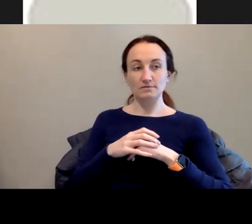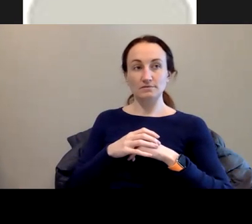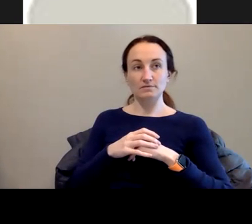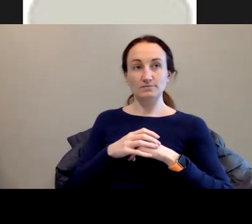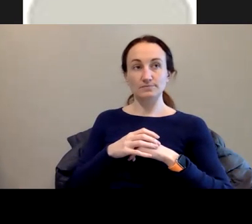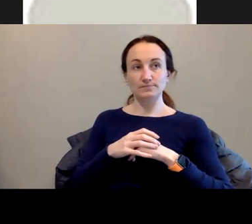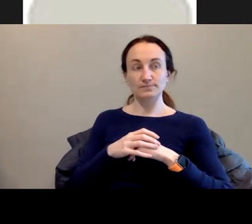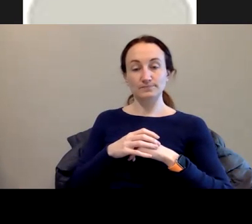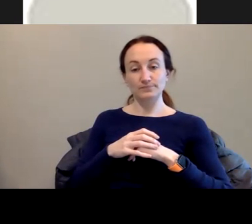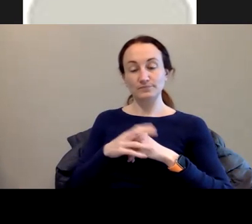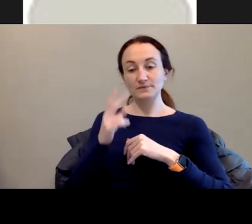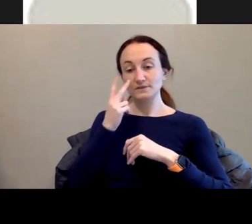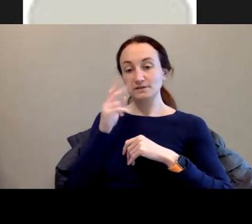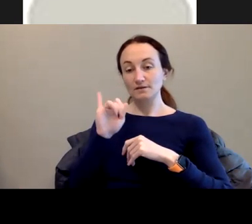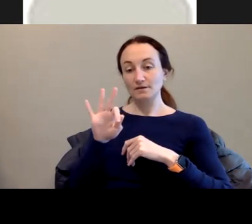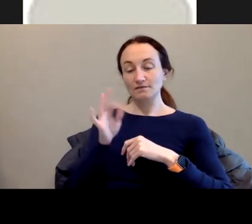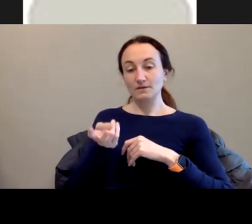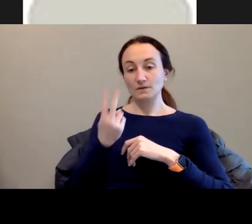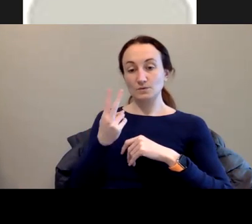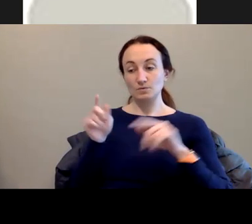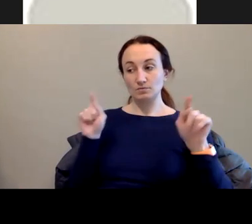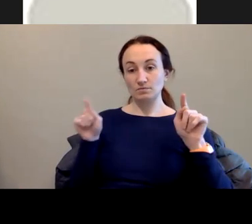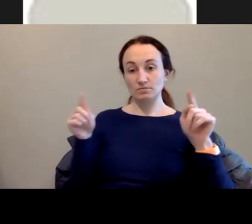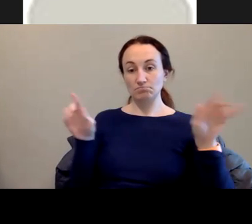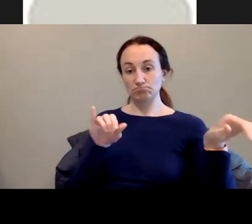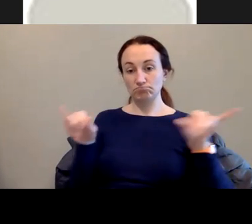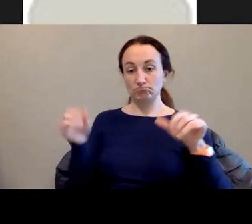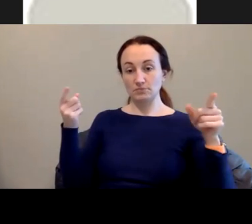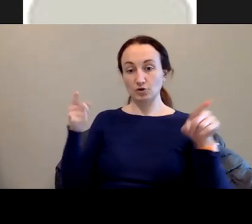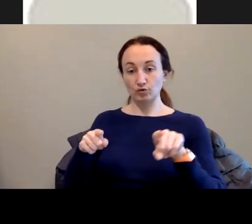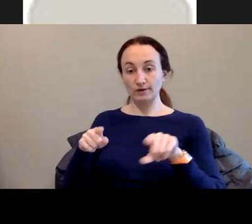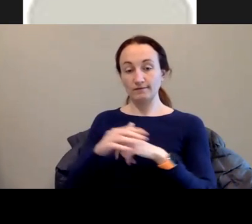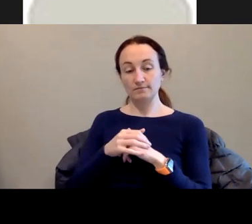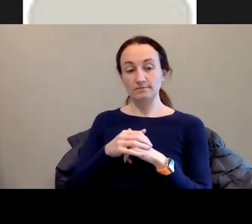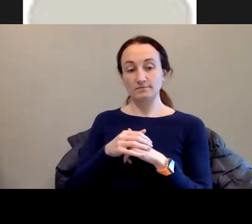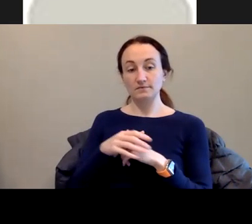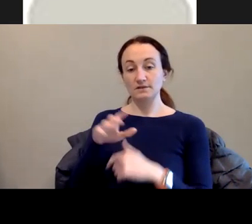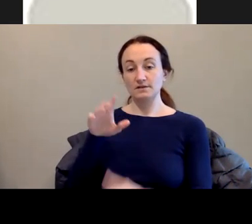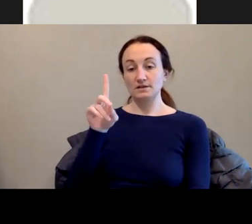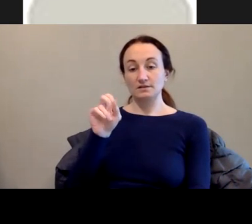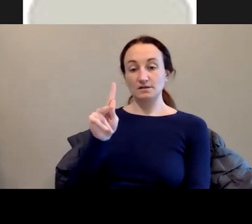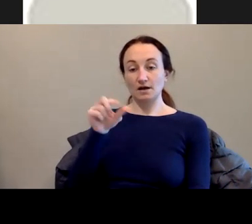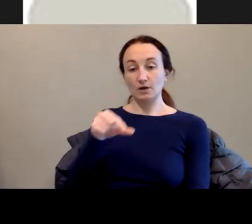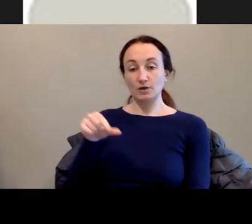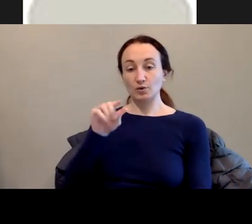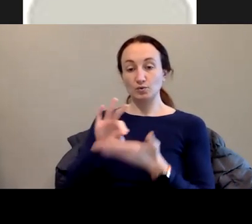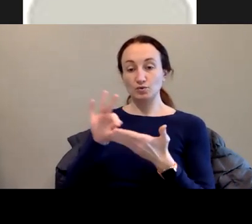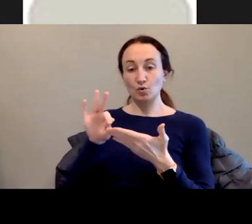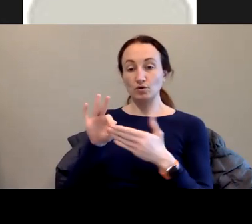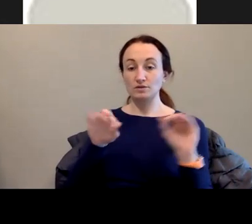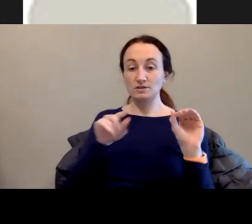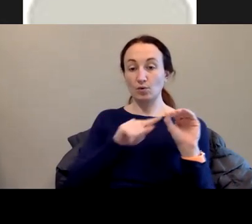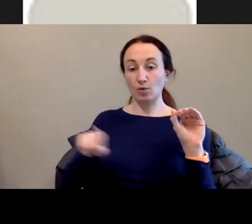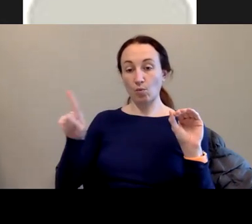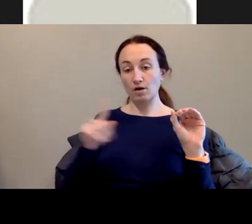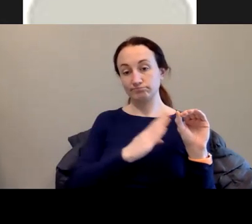the two agrees, right? So the dock Q score is between 0 and 1, and